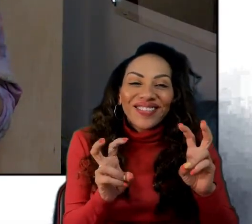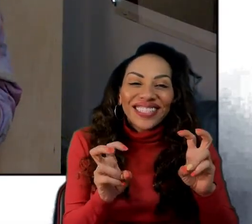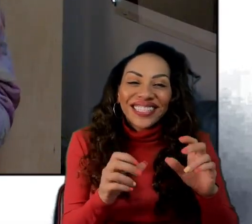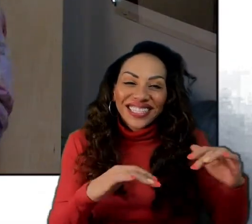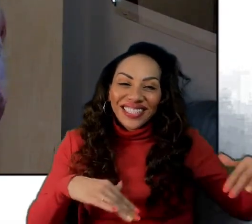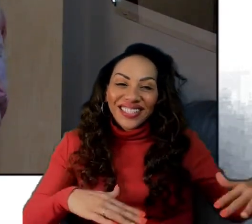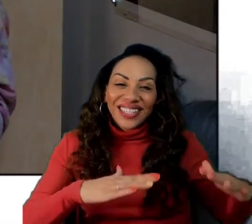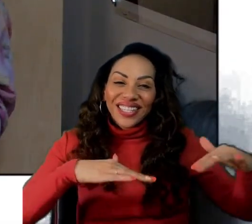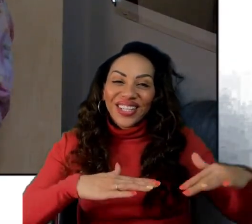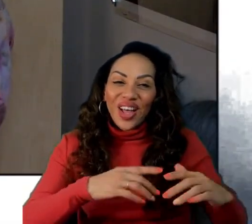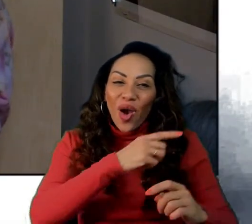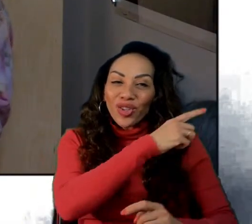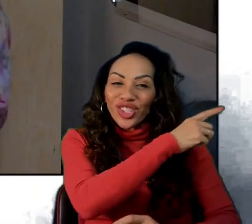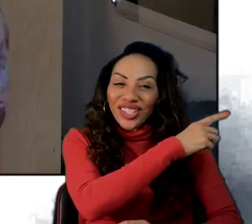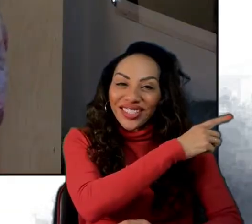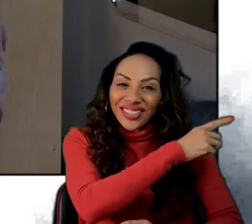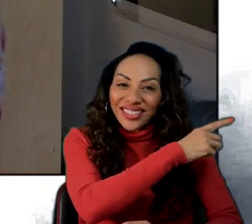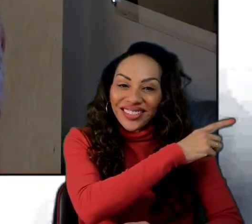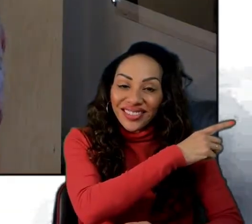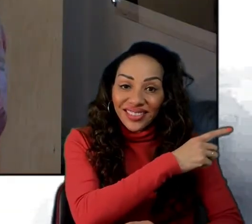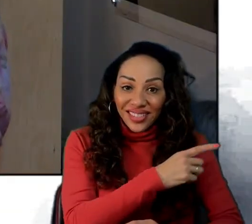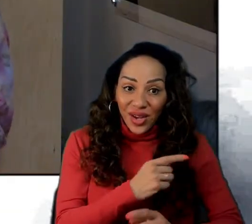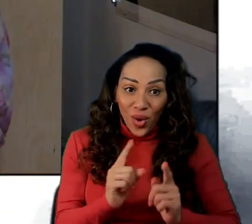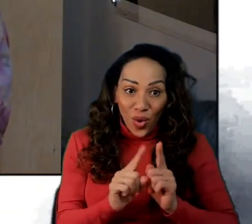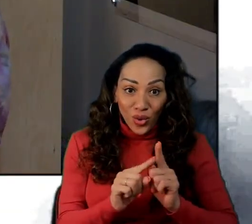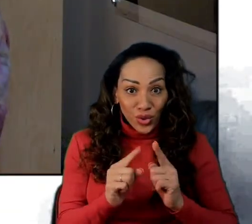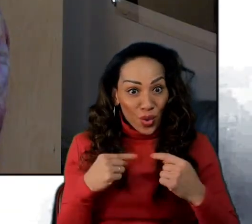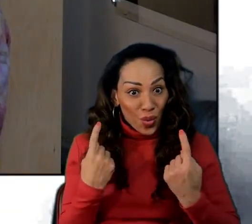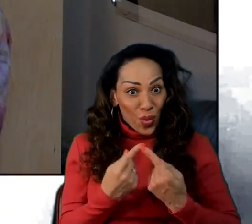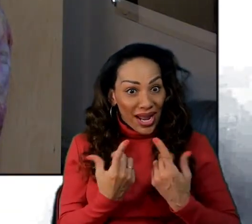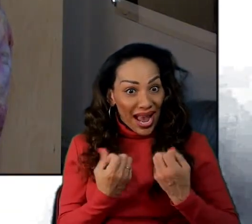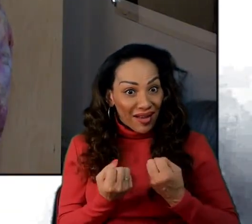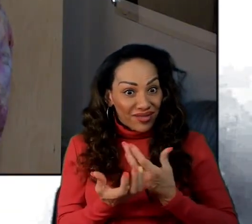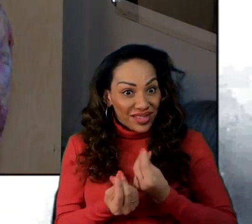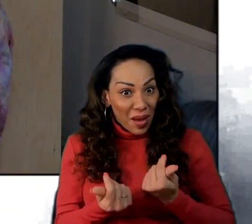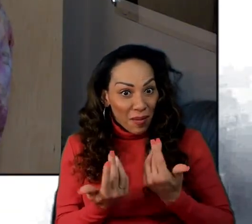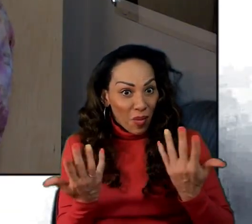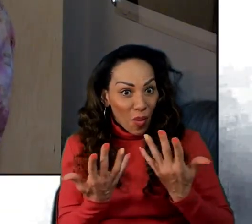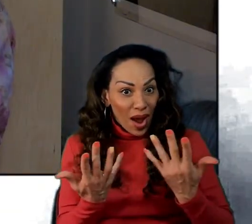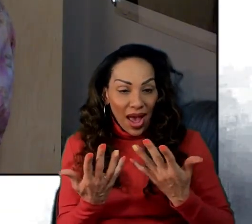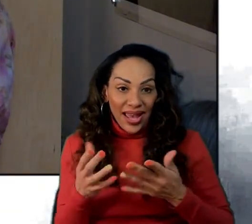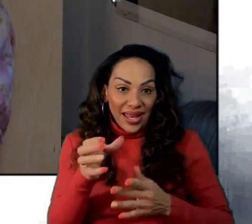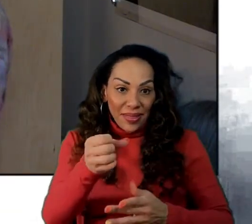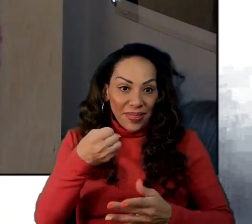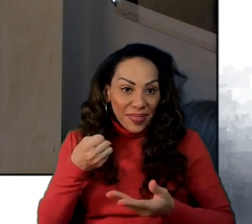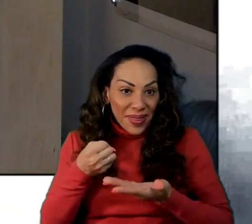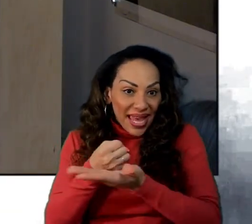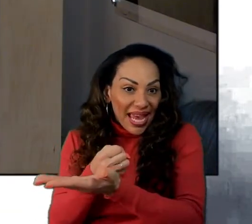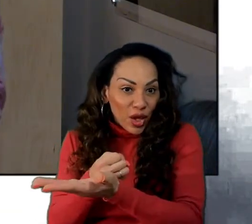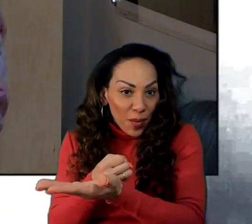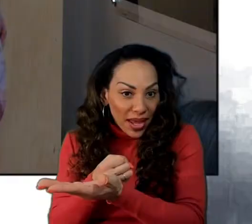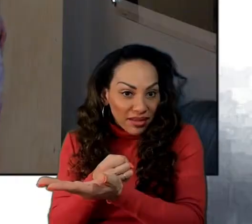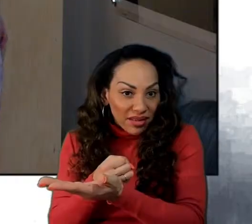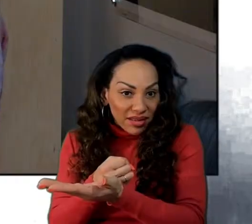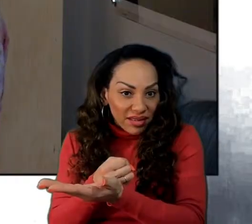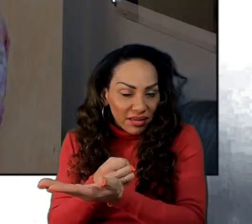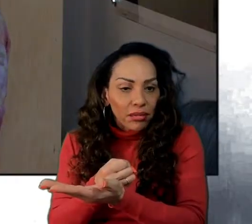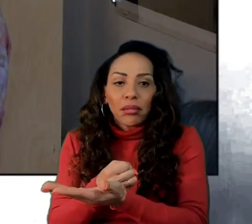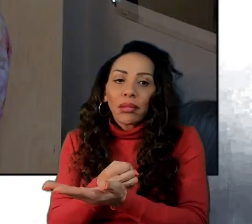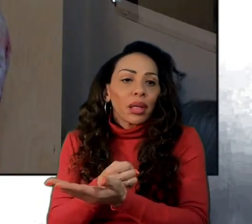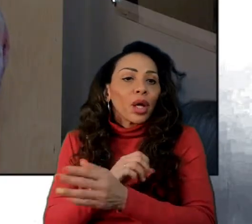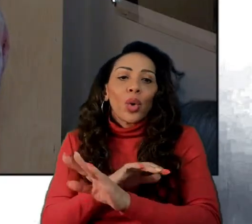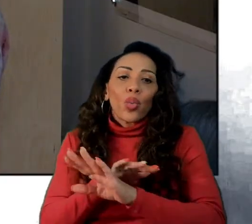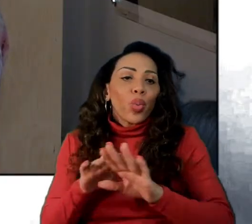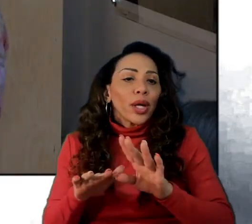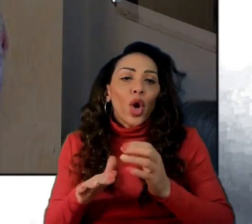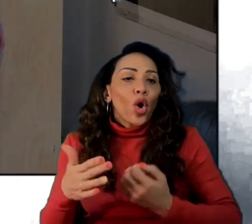it, and it's in like incubators. But we're not actively growing it up into large volumes.